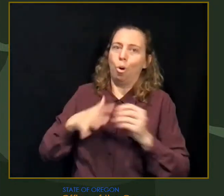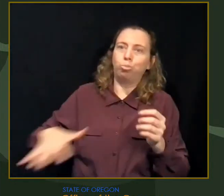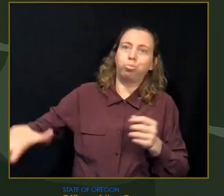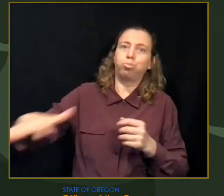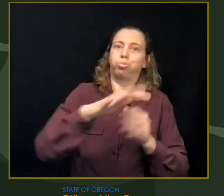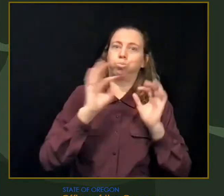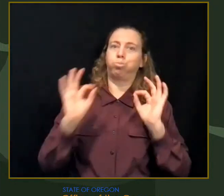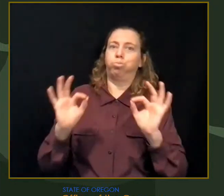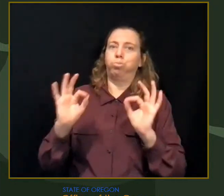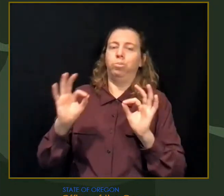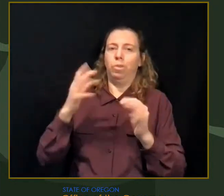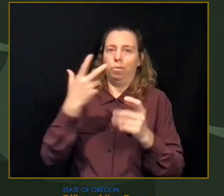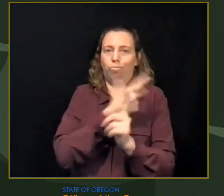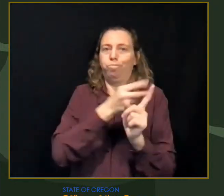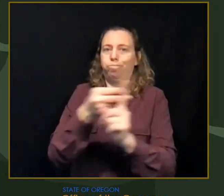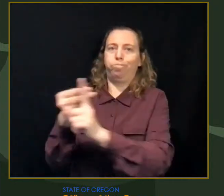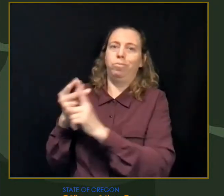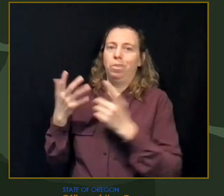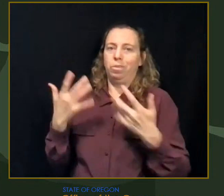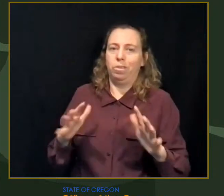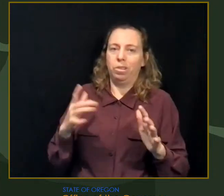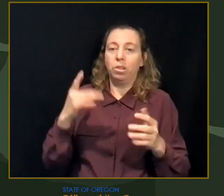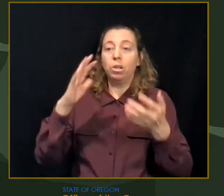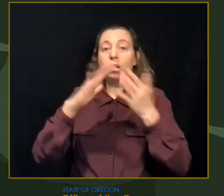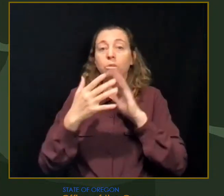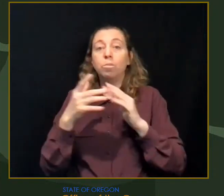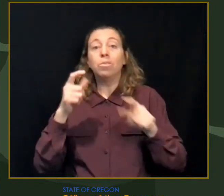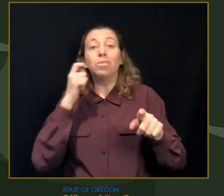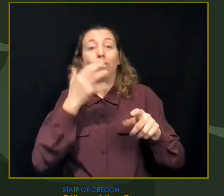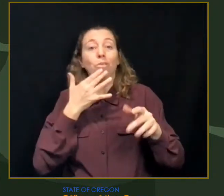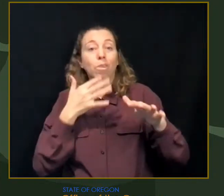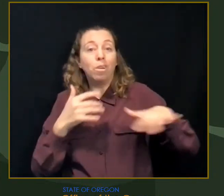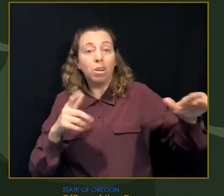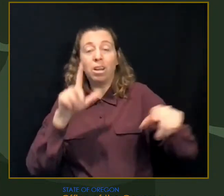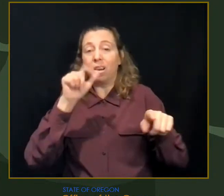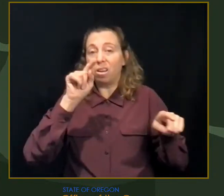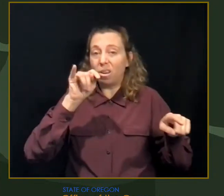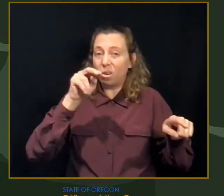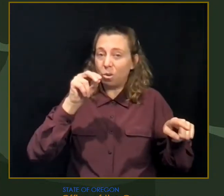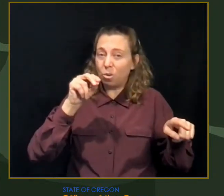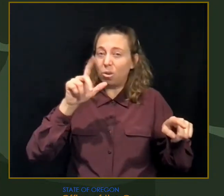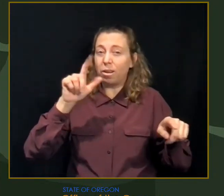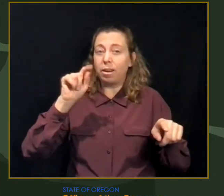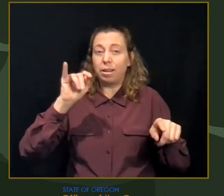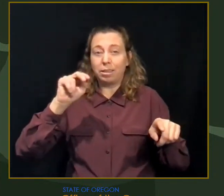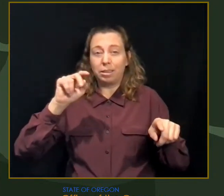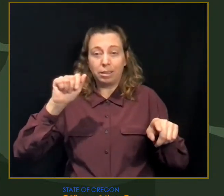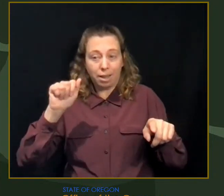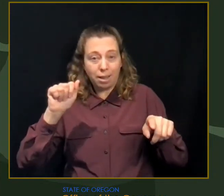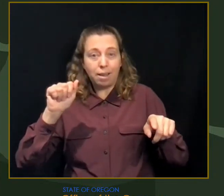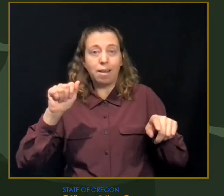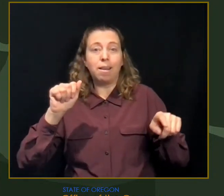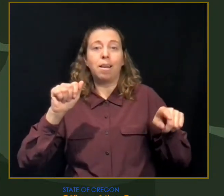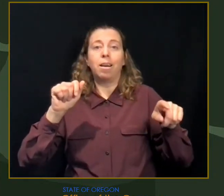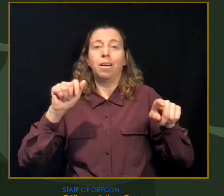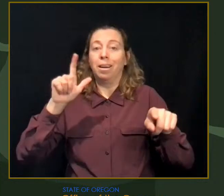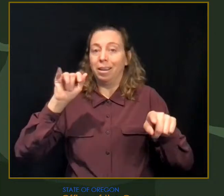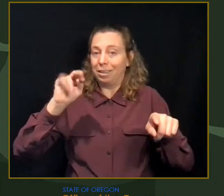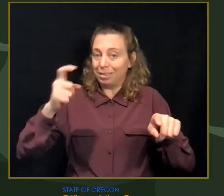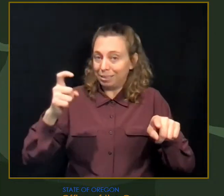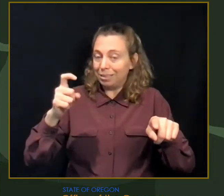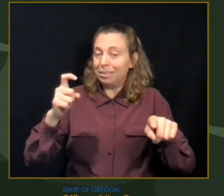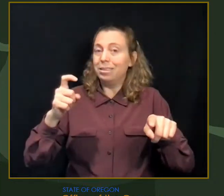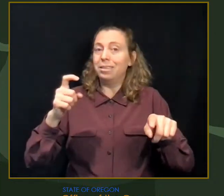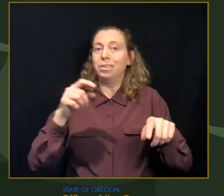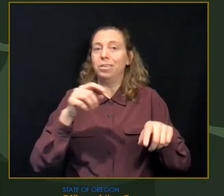of color, our Latino, Latina, Latinx population, or African-American population, our Native